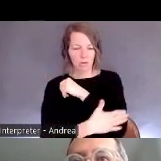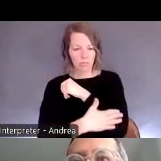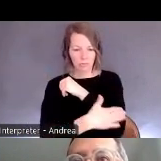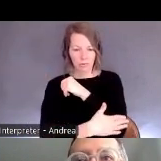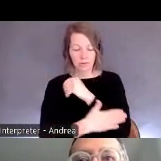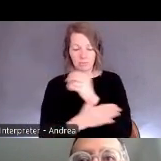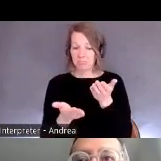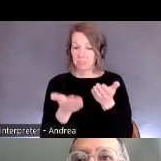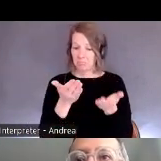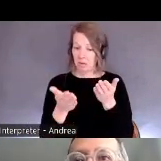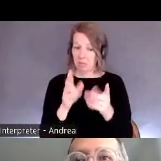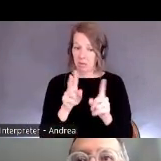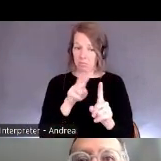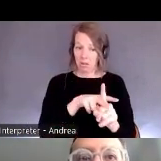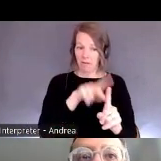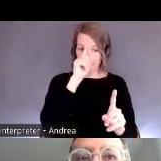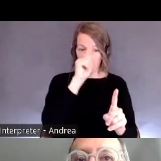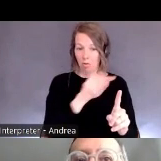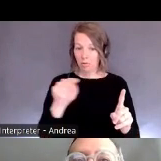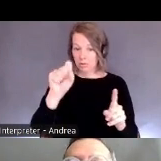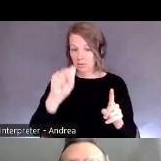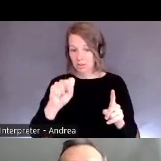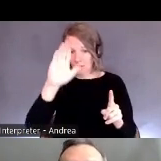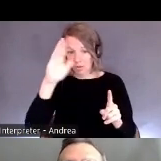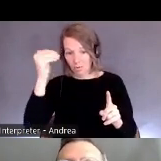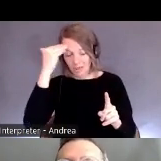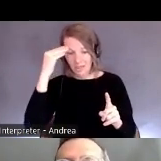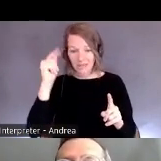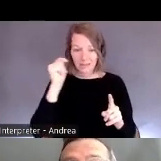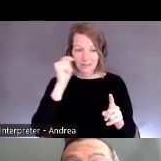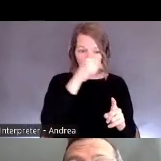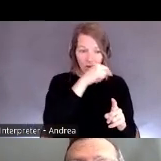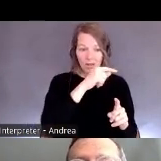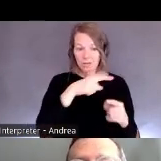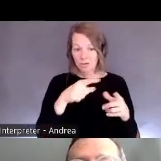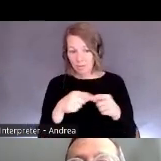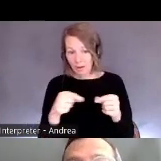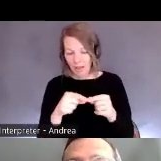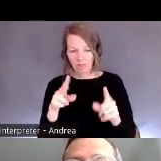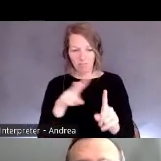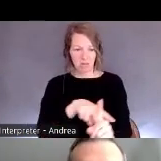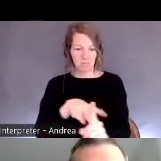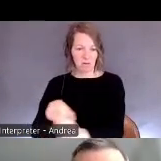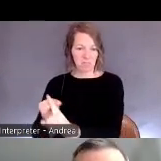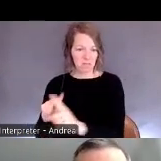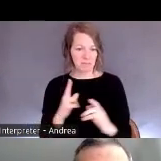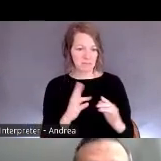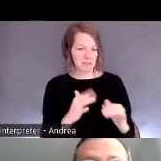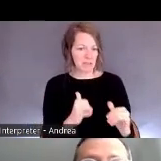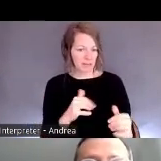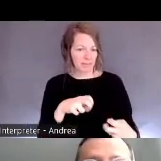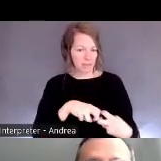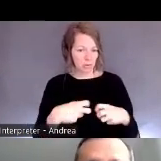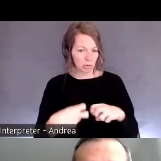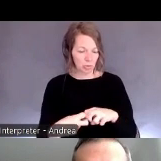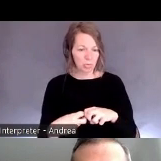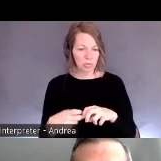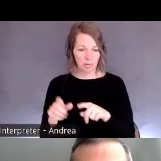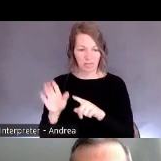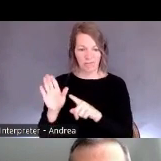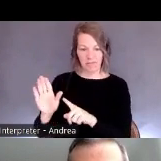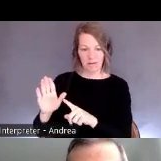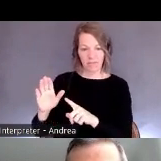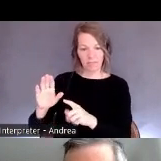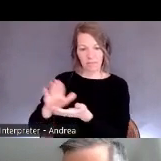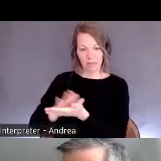be relevant for other countries like South Korea, Taiwan, or Japan, which may have similar issues as those that appear